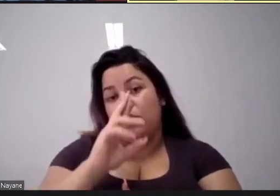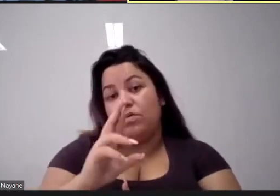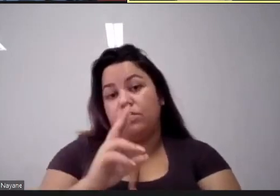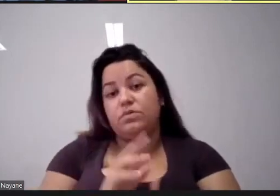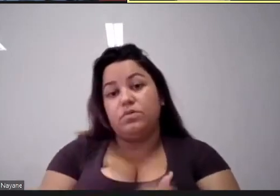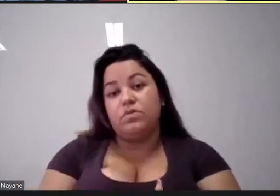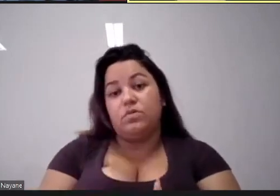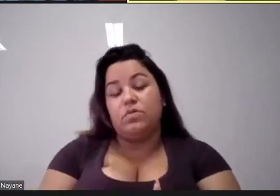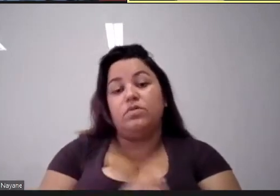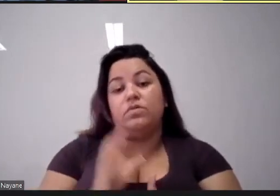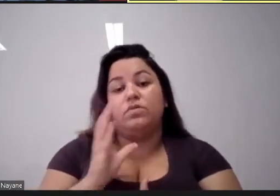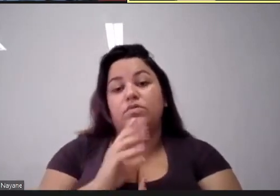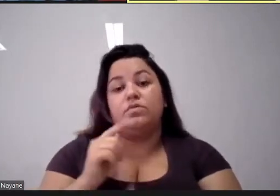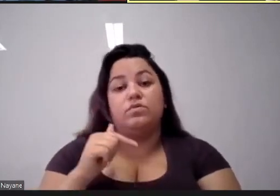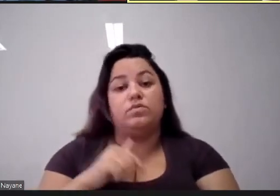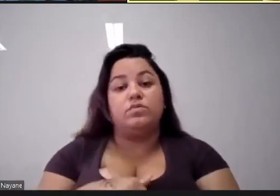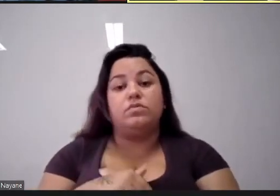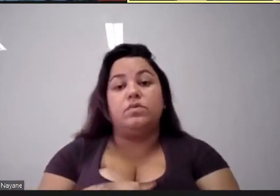proposals that we have in ABRAP.